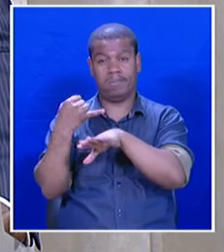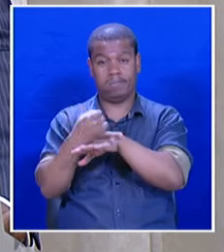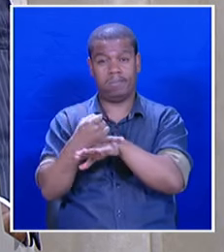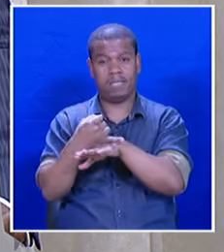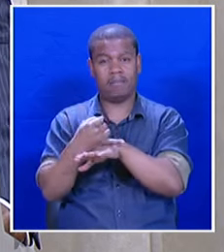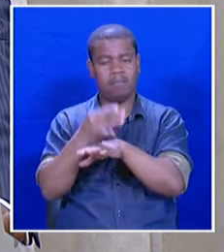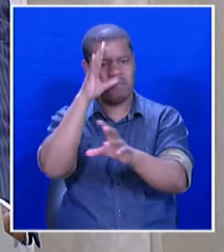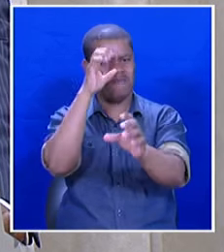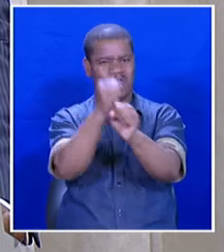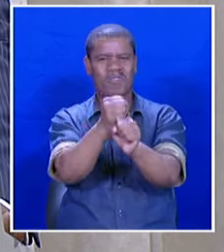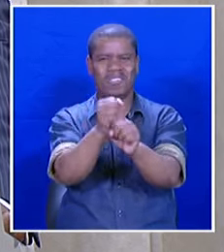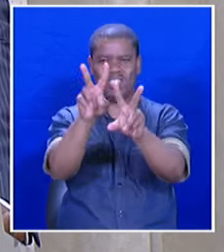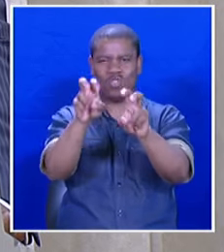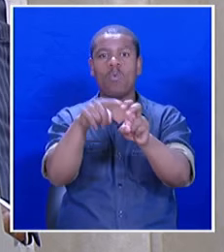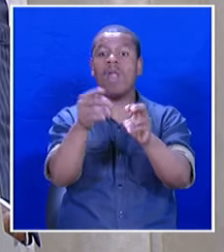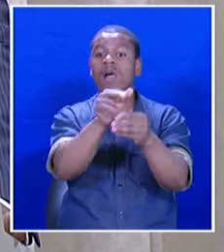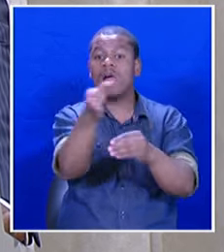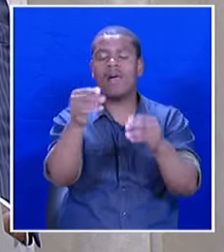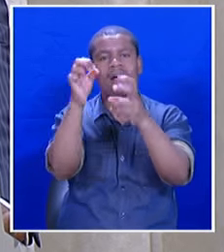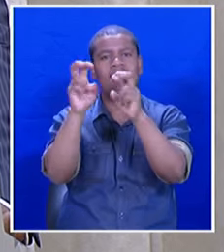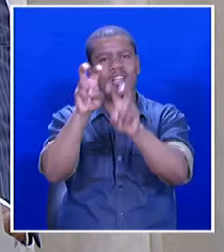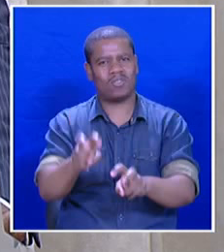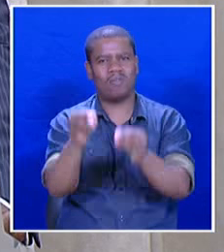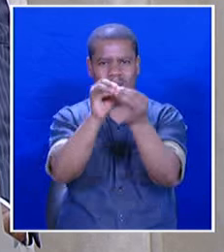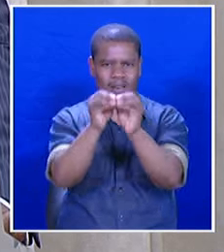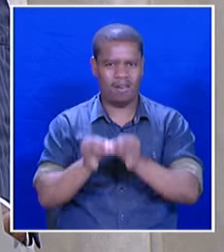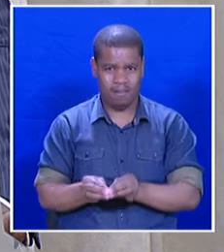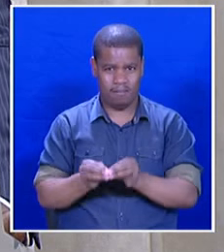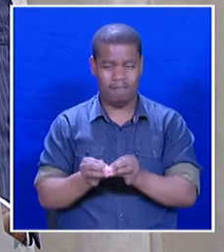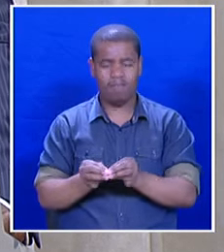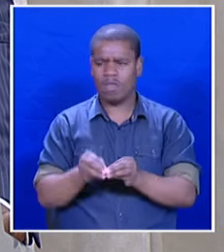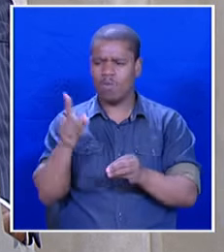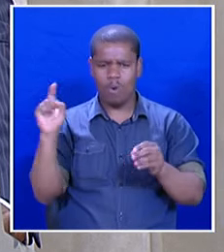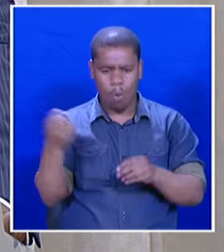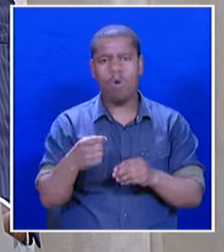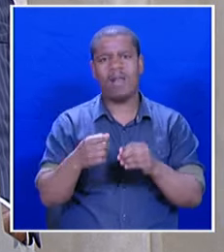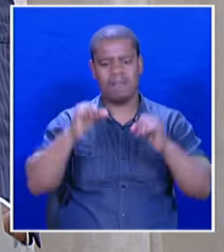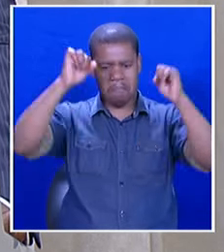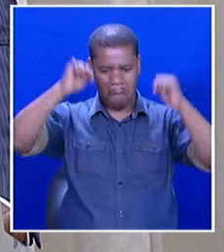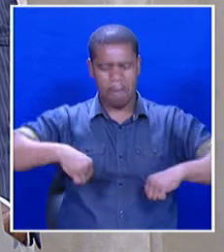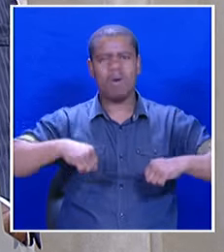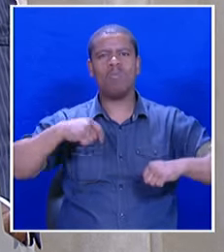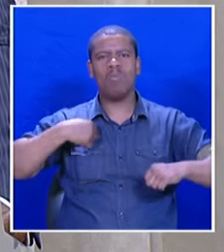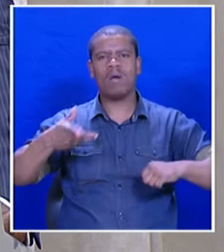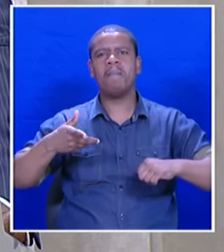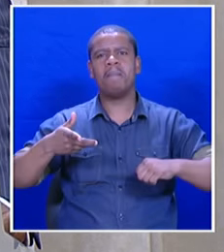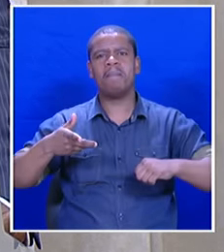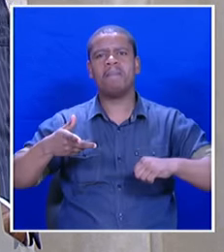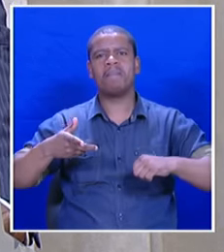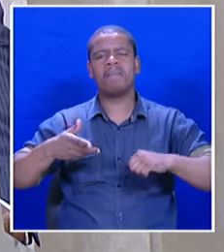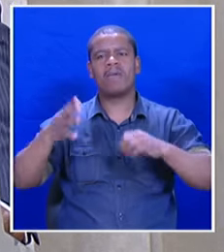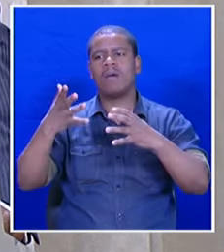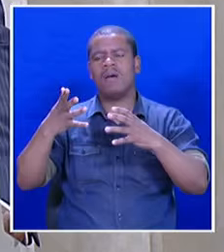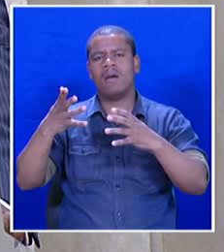maintenance. We all agreed that the maintenance had fallen back and Eskom had not focused close